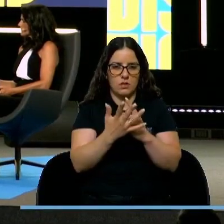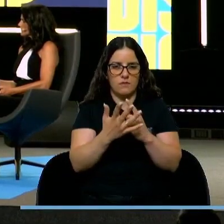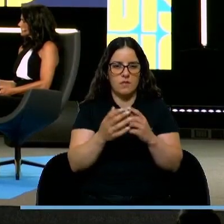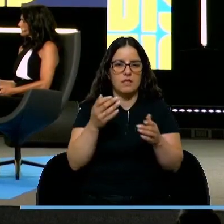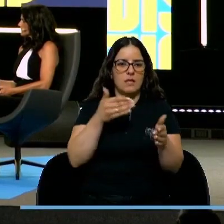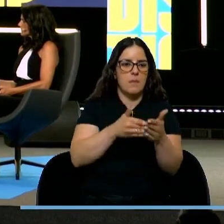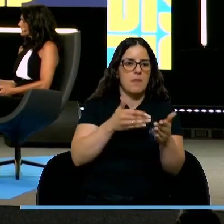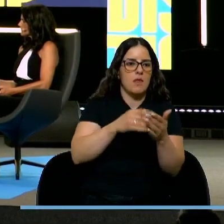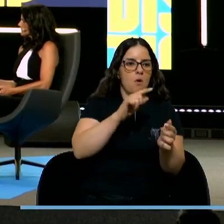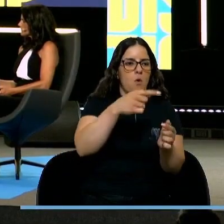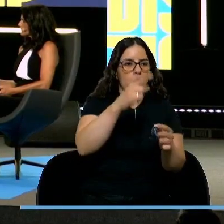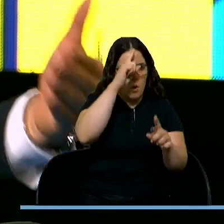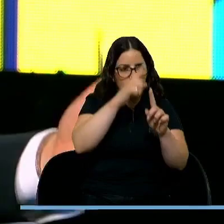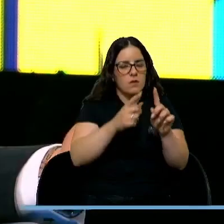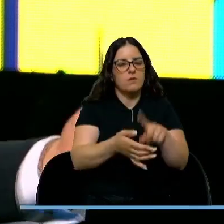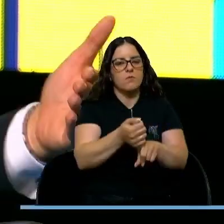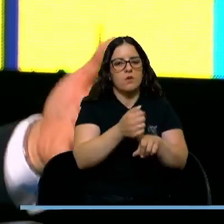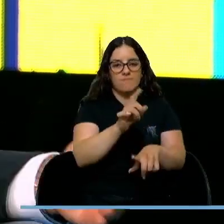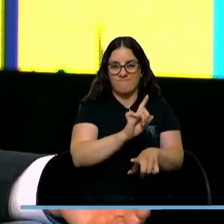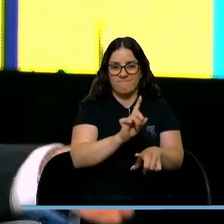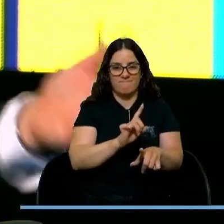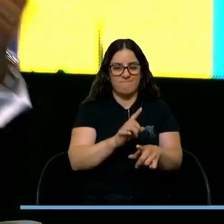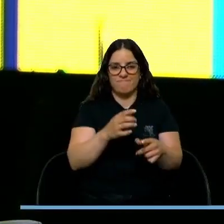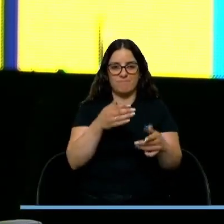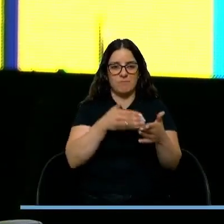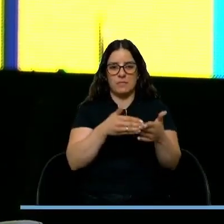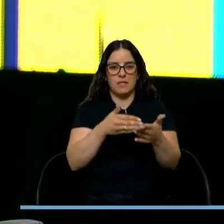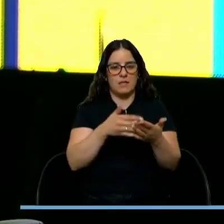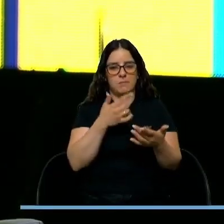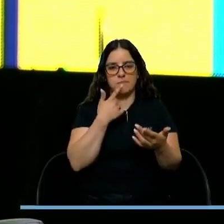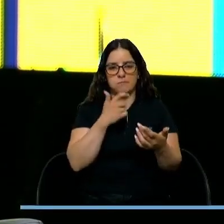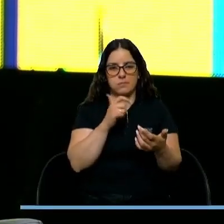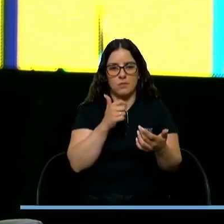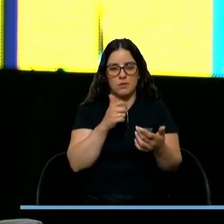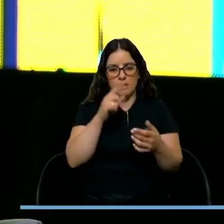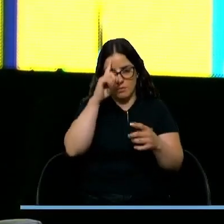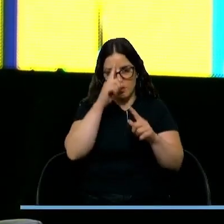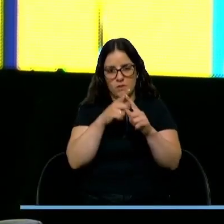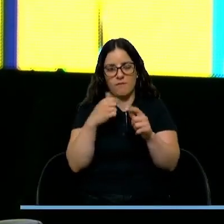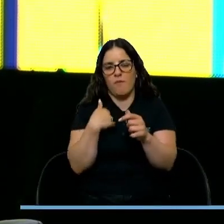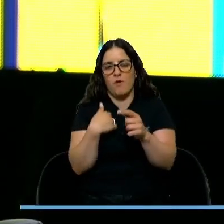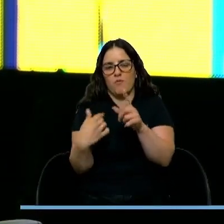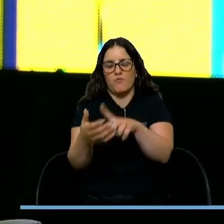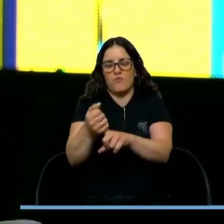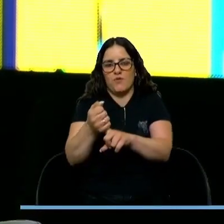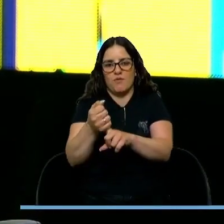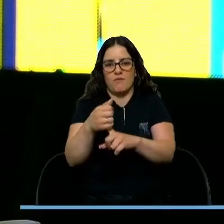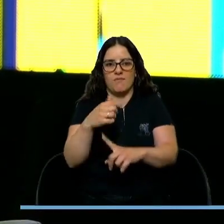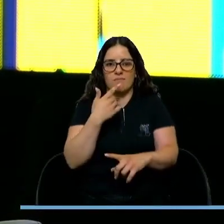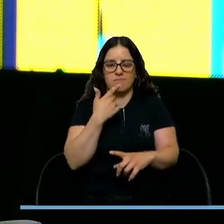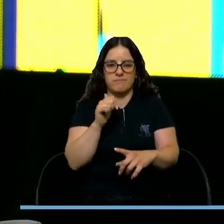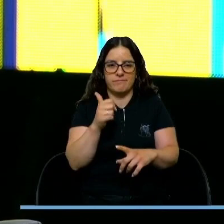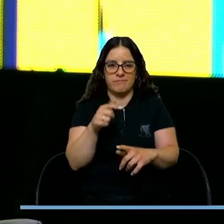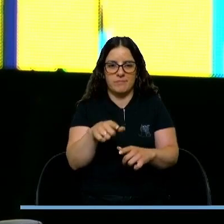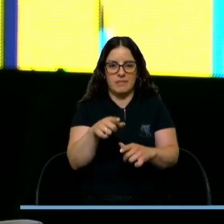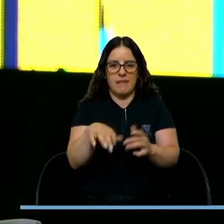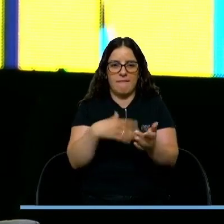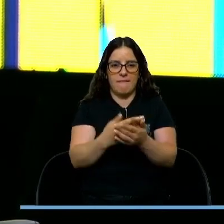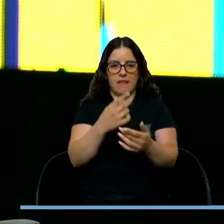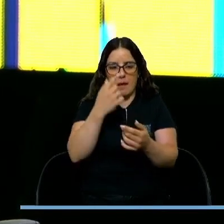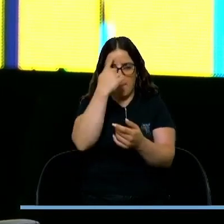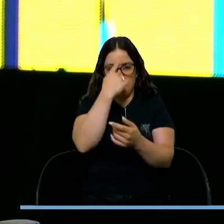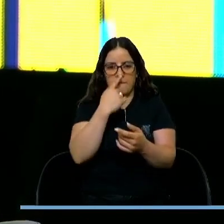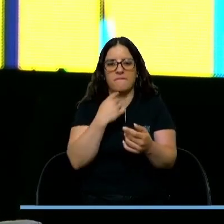upon others to attain them. Because when we depend upon others to attain our goals, the